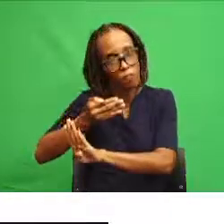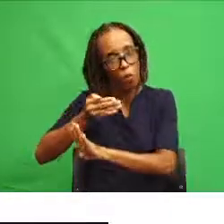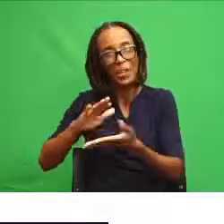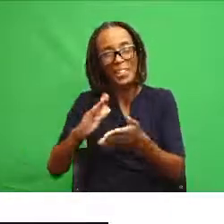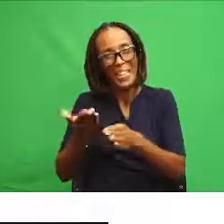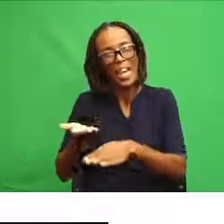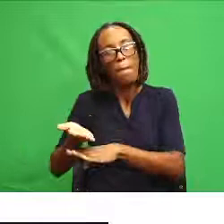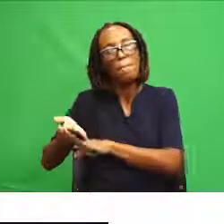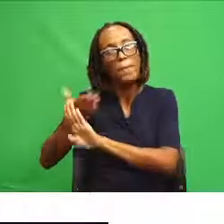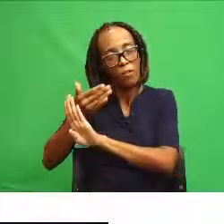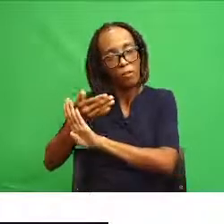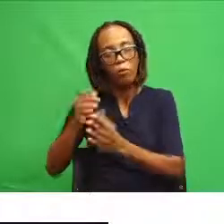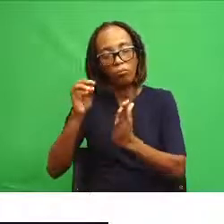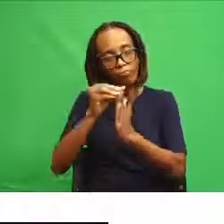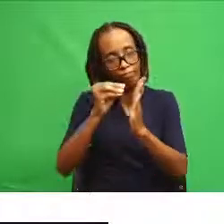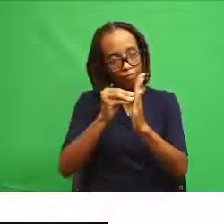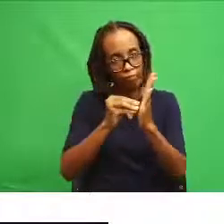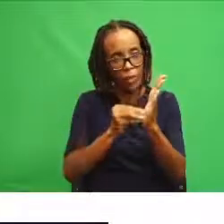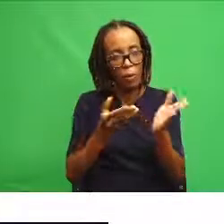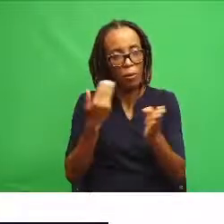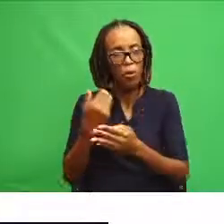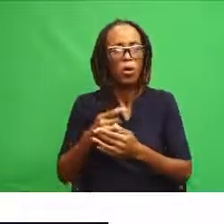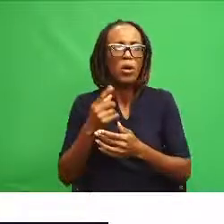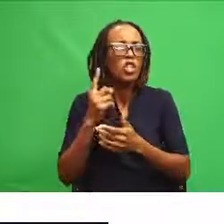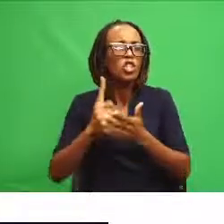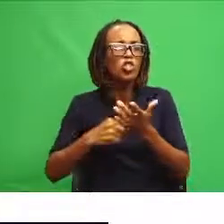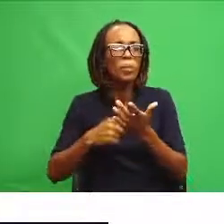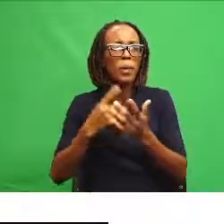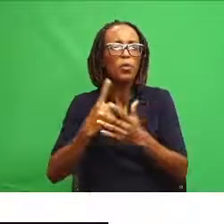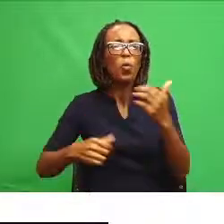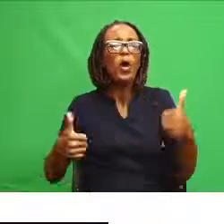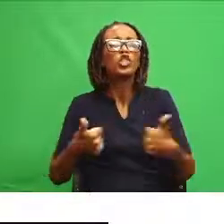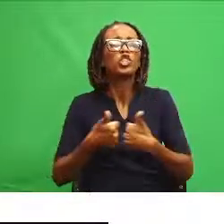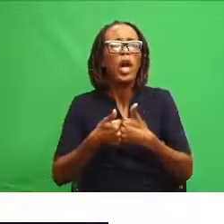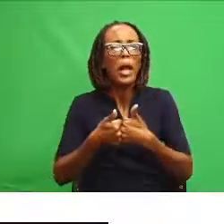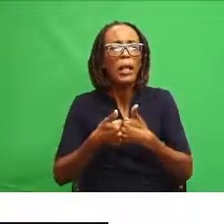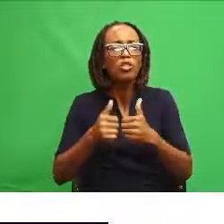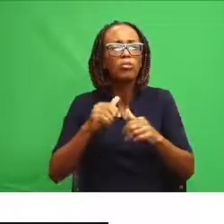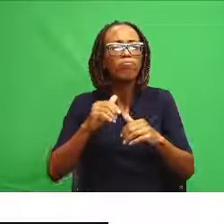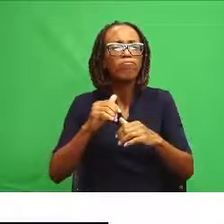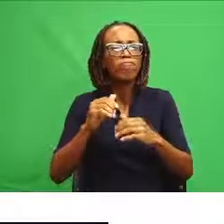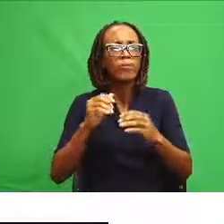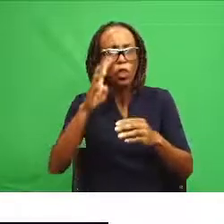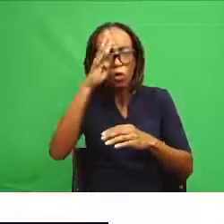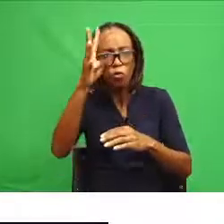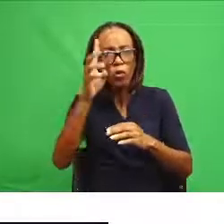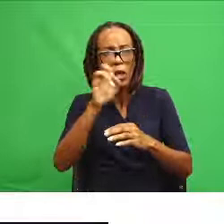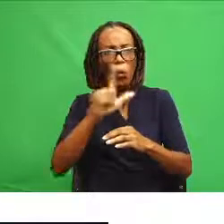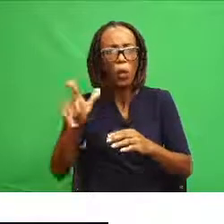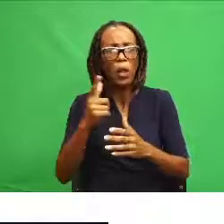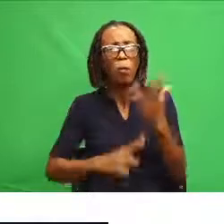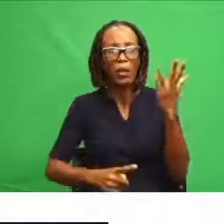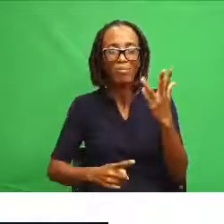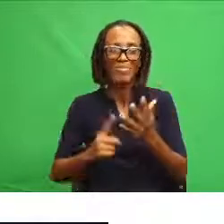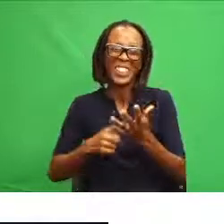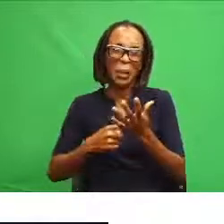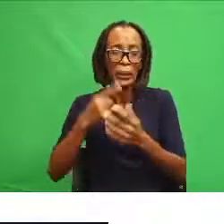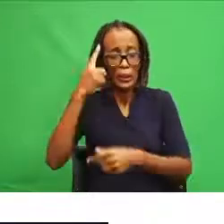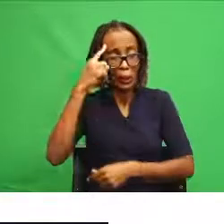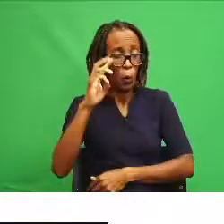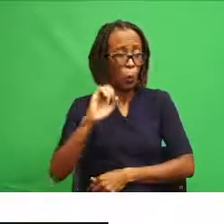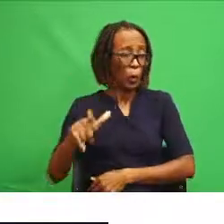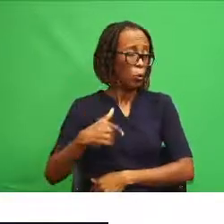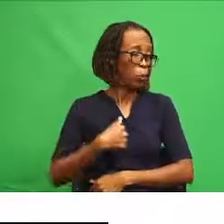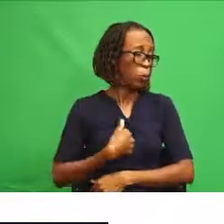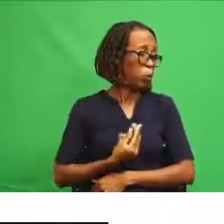beforehand. Now, one of the challenges that people face with regard to doing a will is the cost. People say, oh